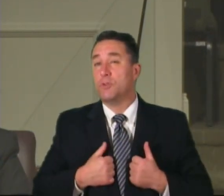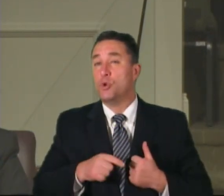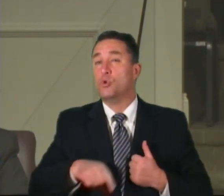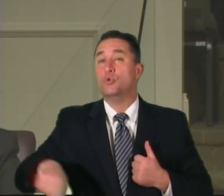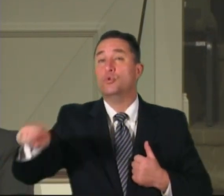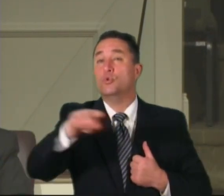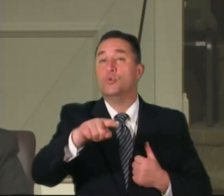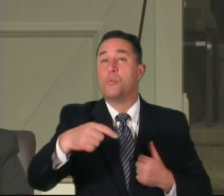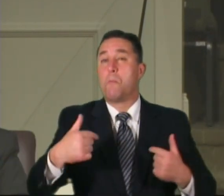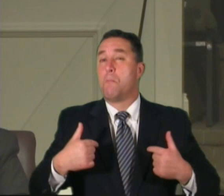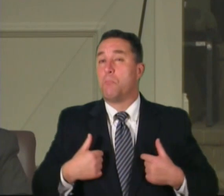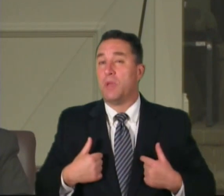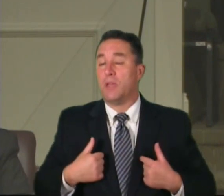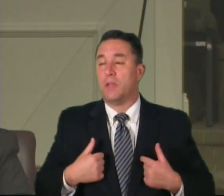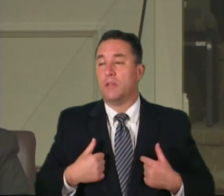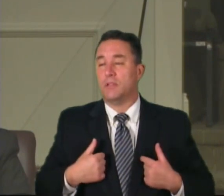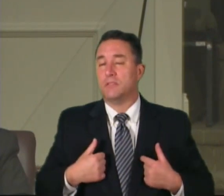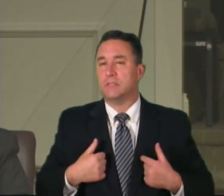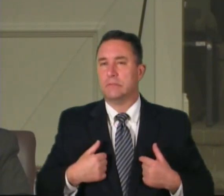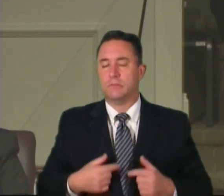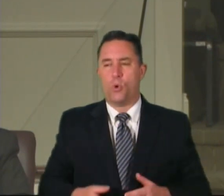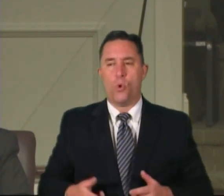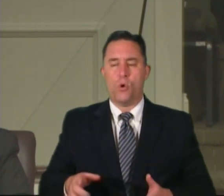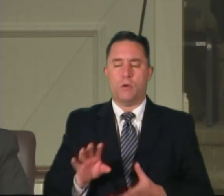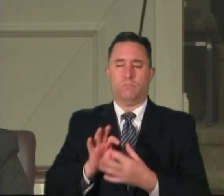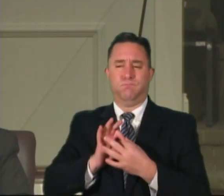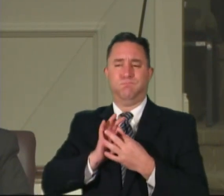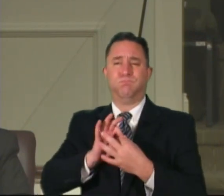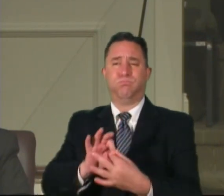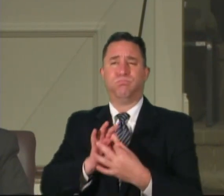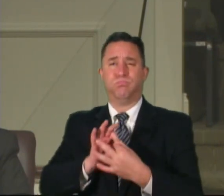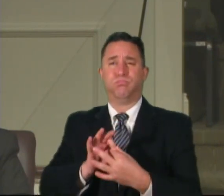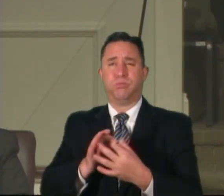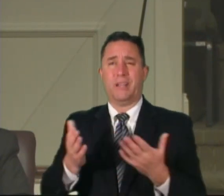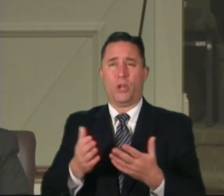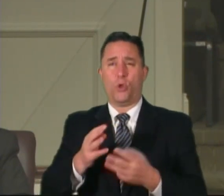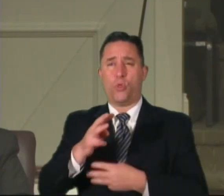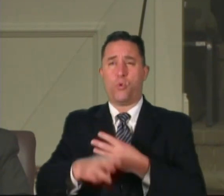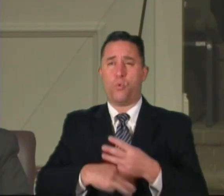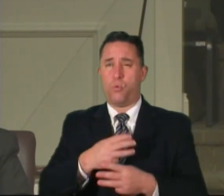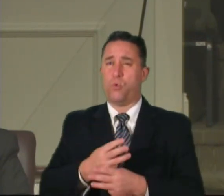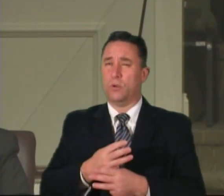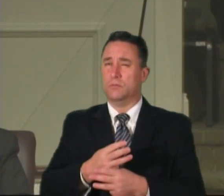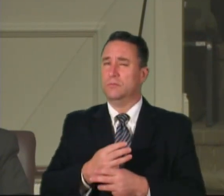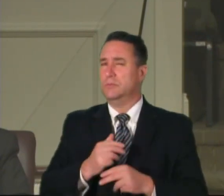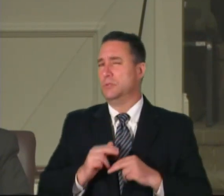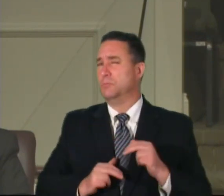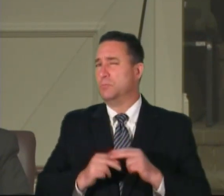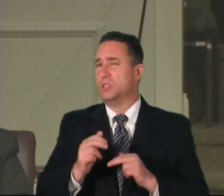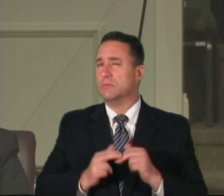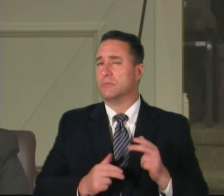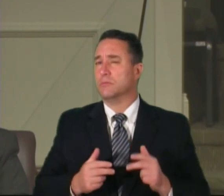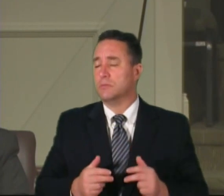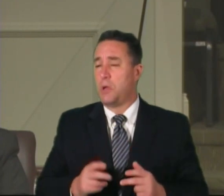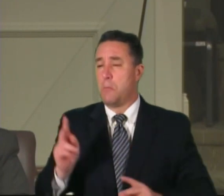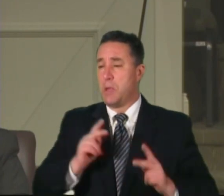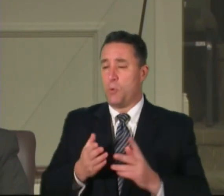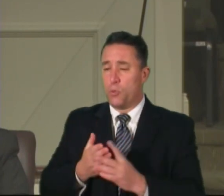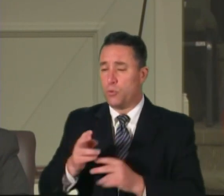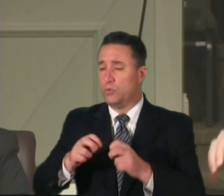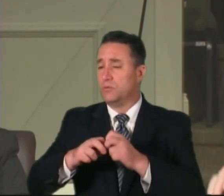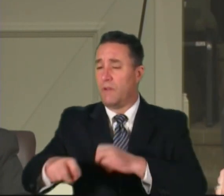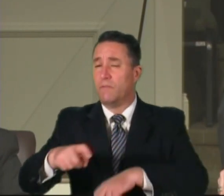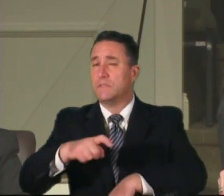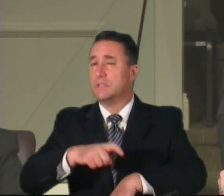and I garner some of the deepest relationships on the planet. People that you go through